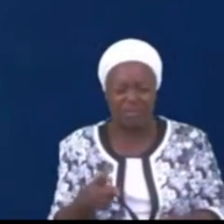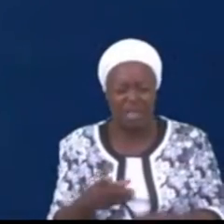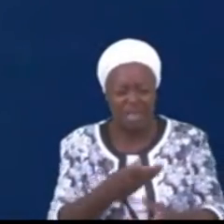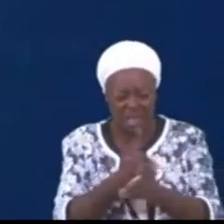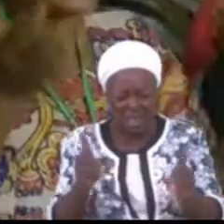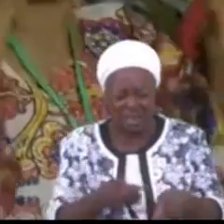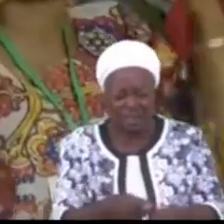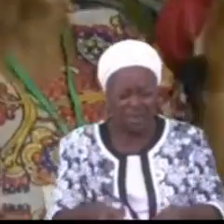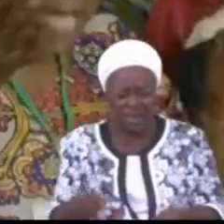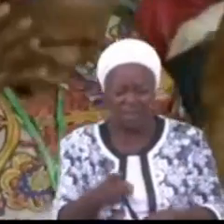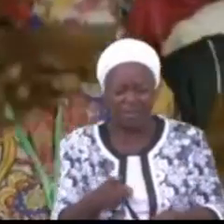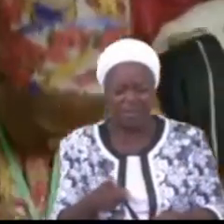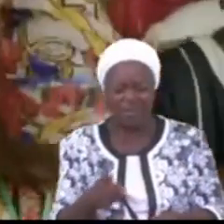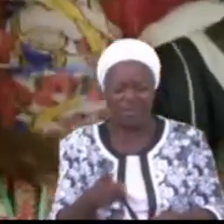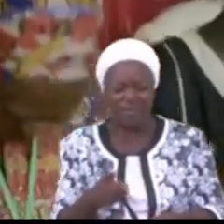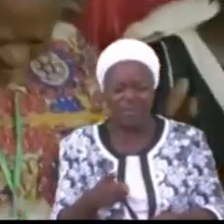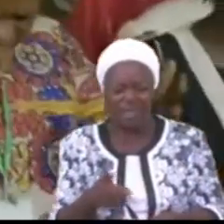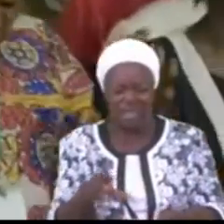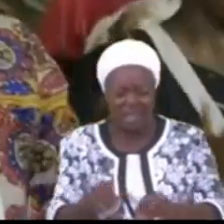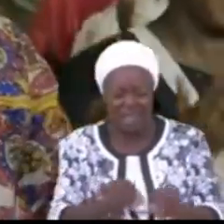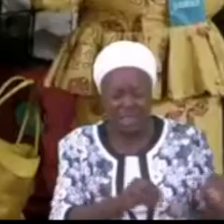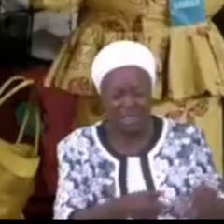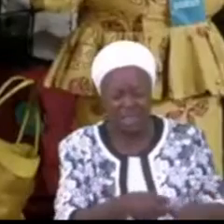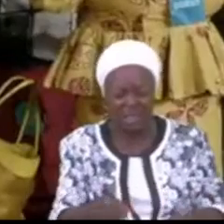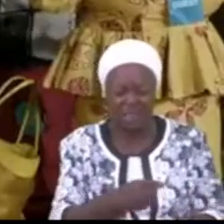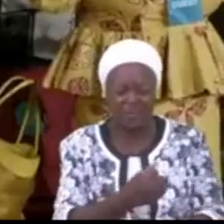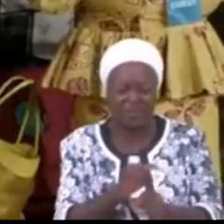deliver them, set them free.